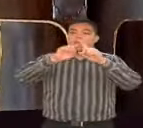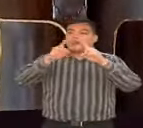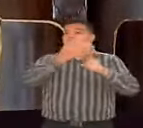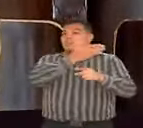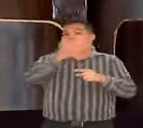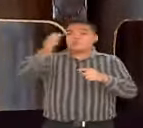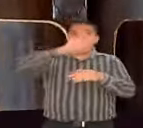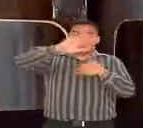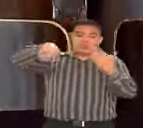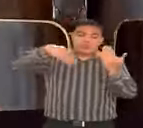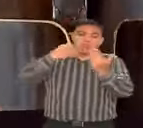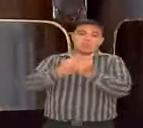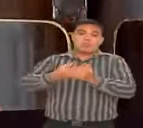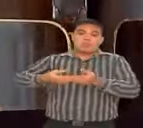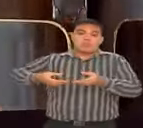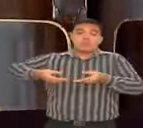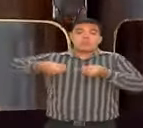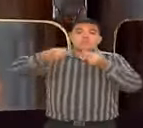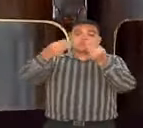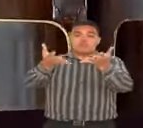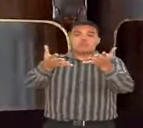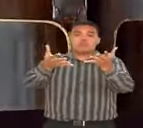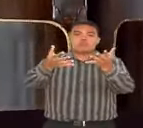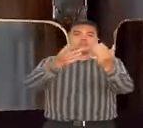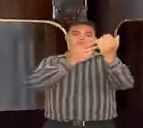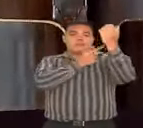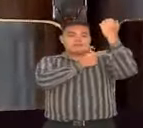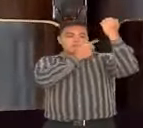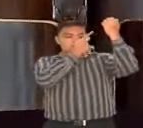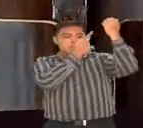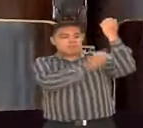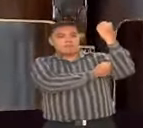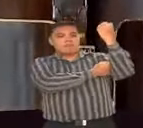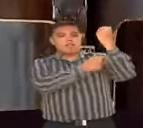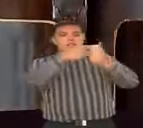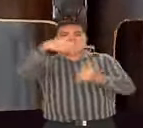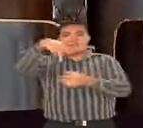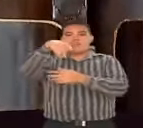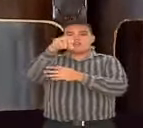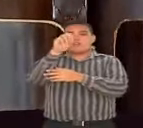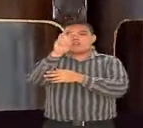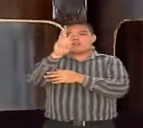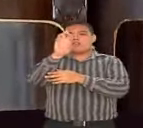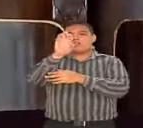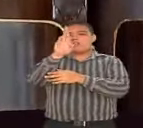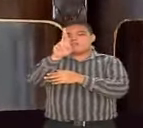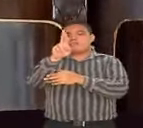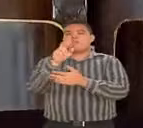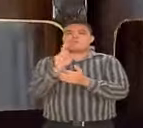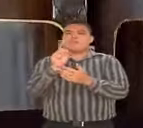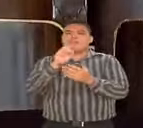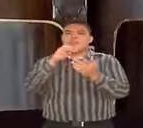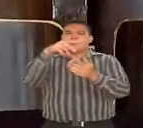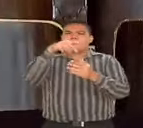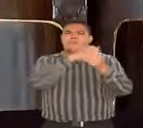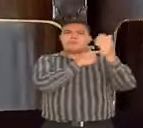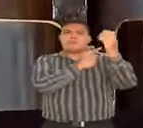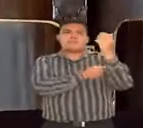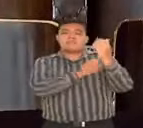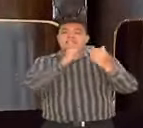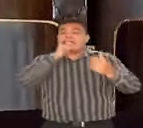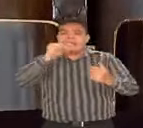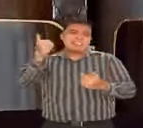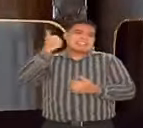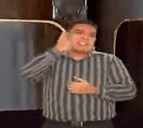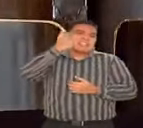shall receive power. Now, unsa ni nga power? Gi-mention sad ni this morning. For I am not